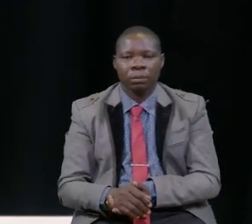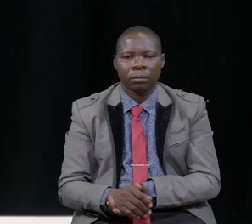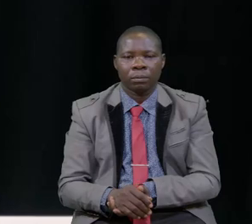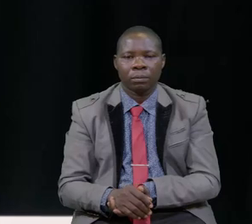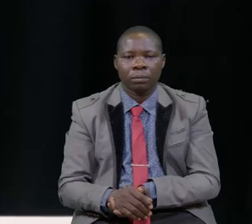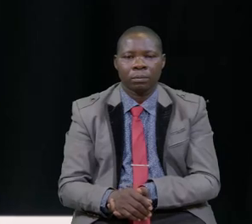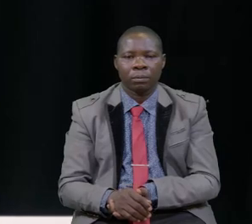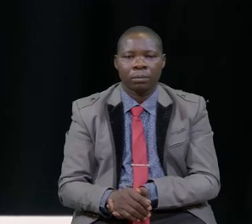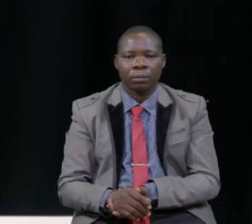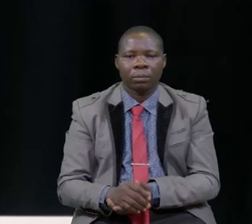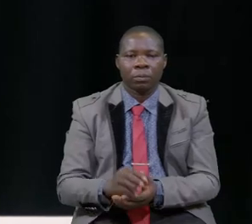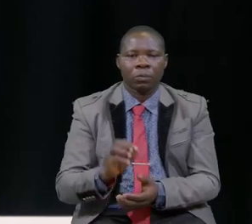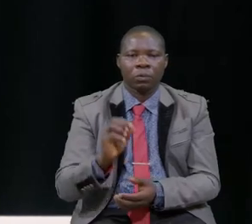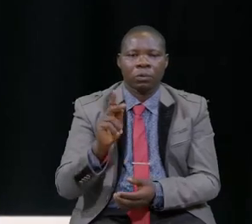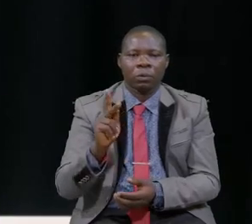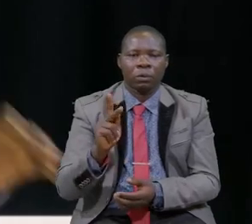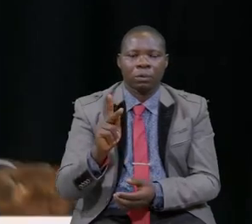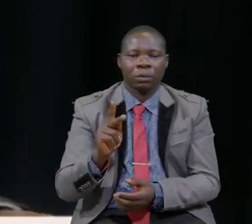Okay.